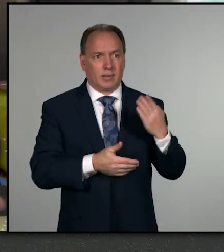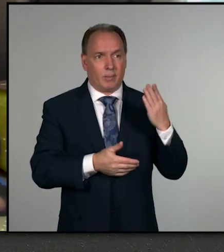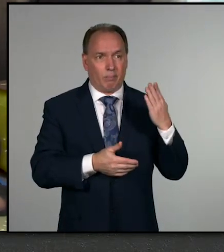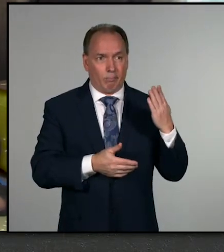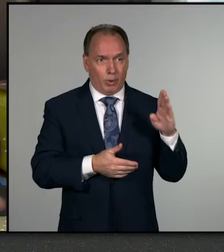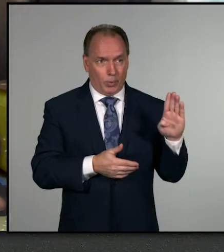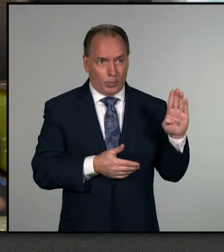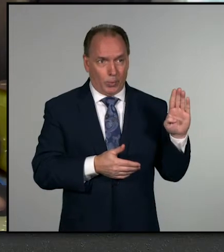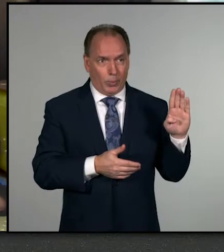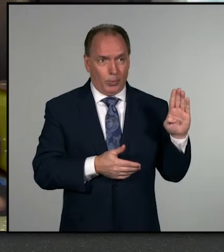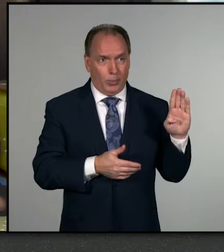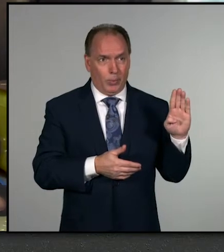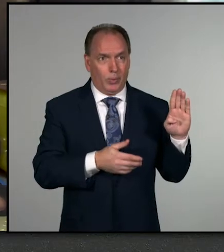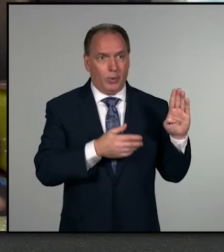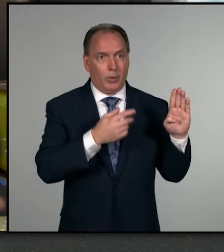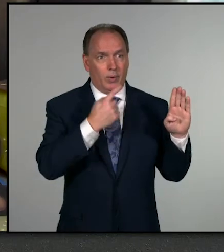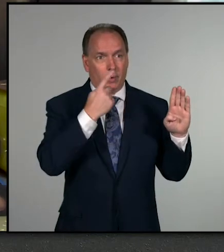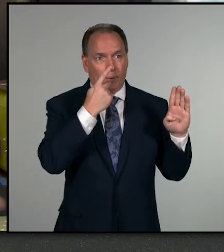next.